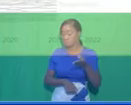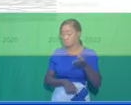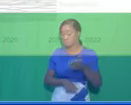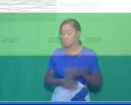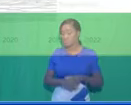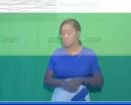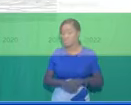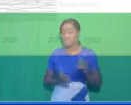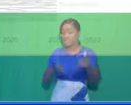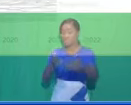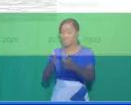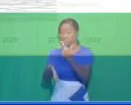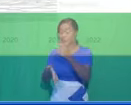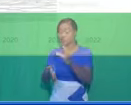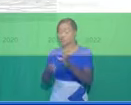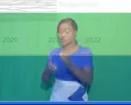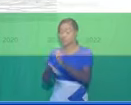That's a new sector school.